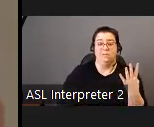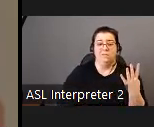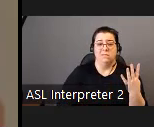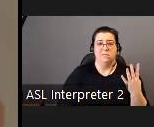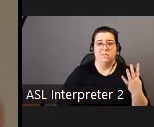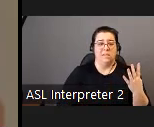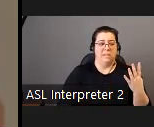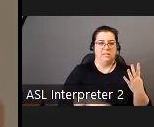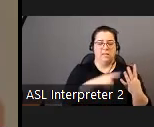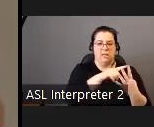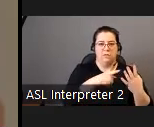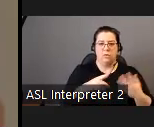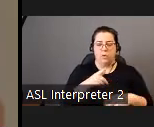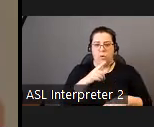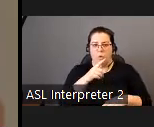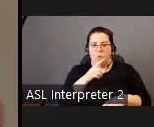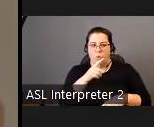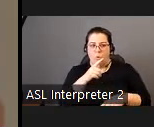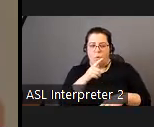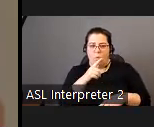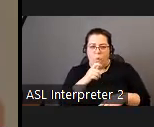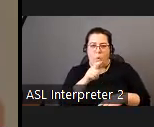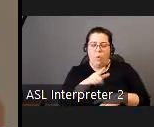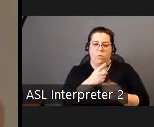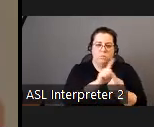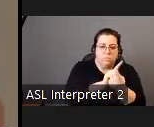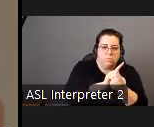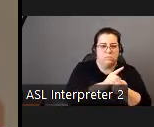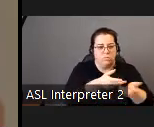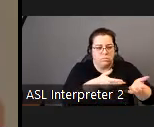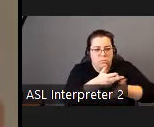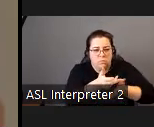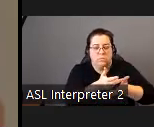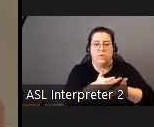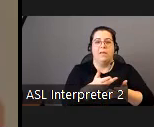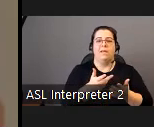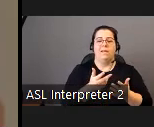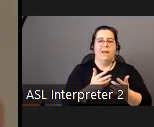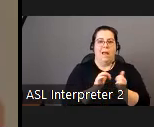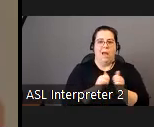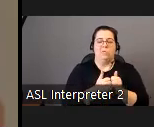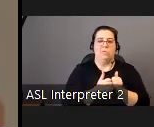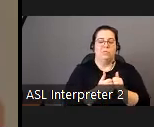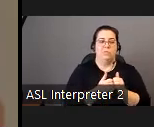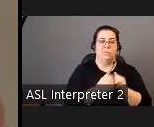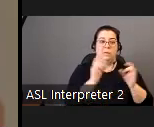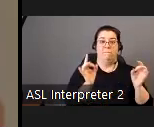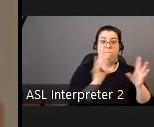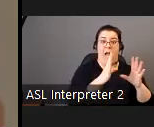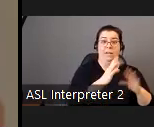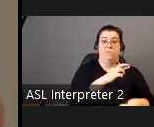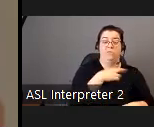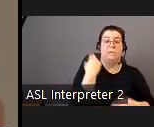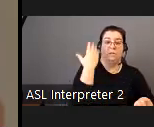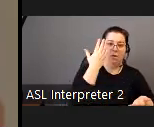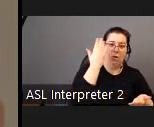situation is, about reducing the risk for violence and increasing safety across. It's a human being approach